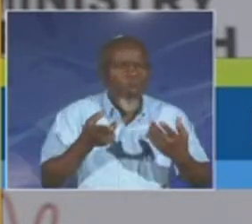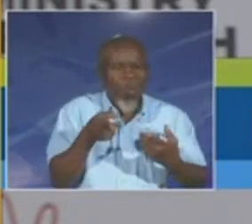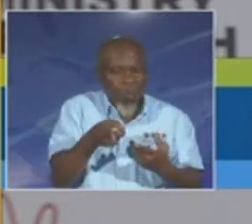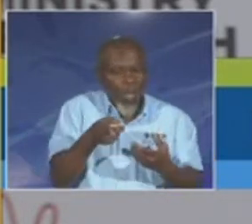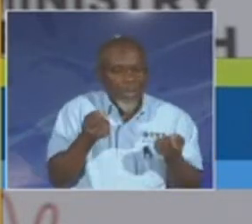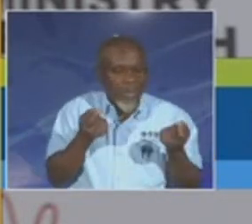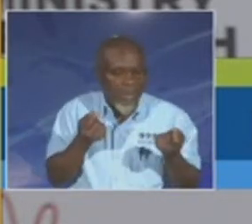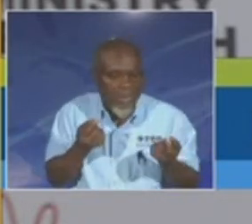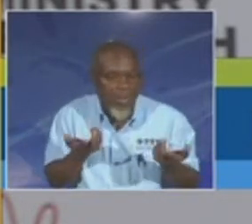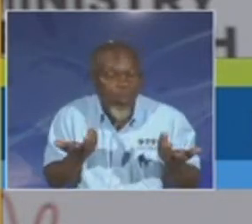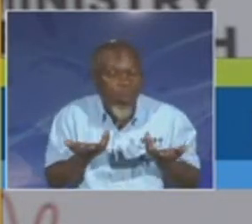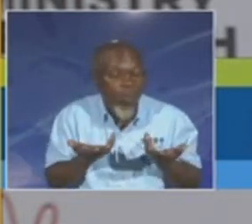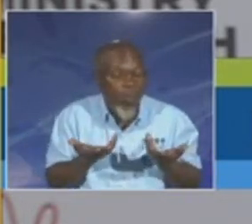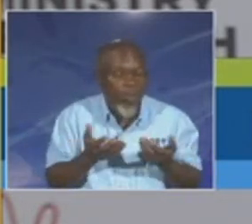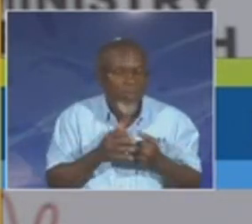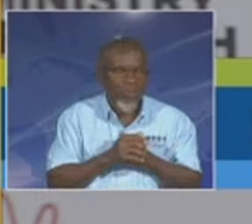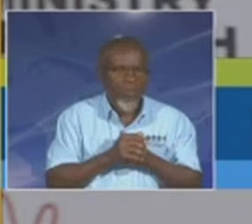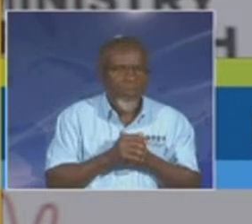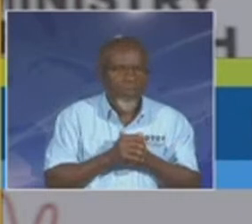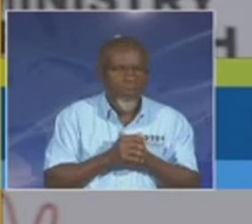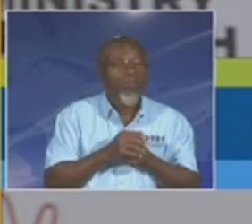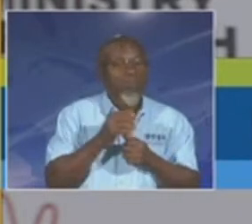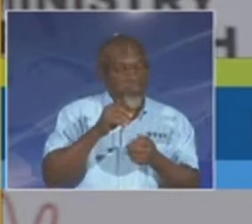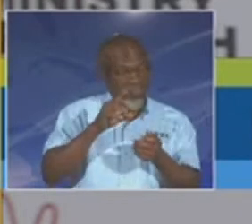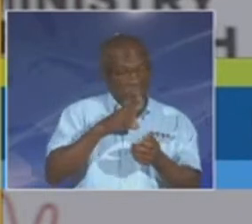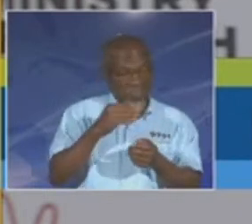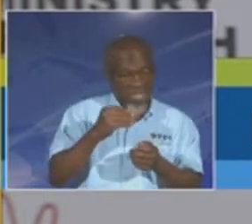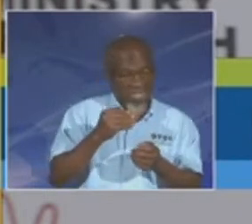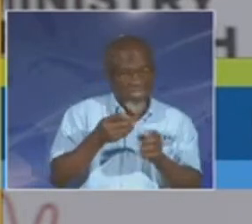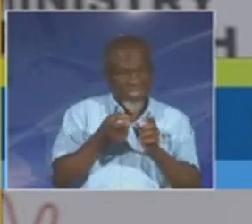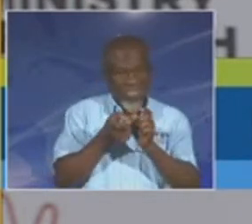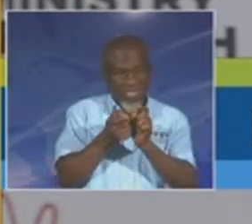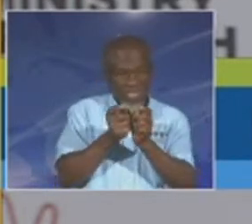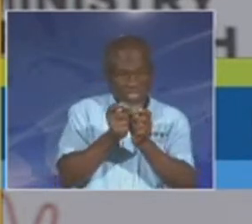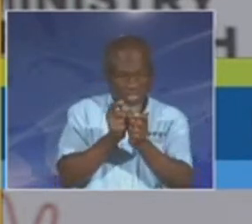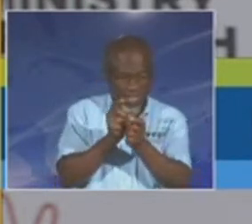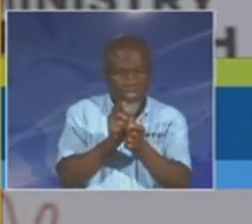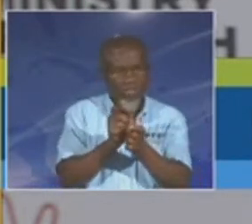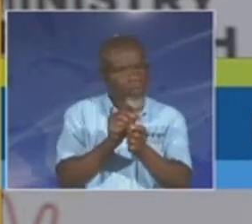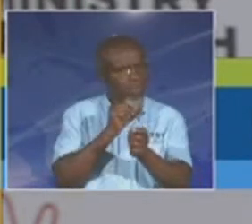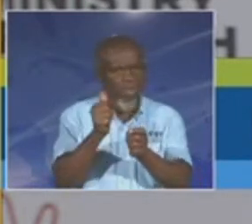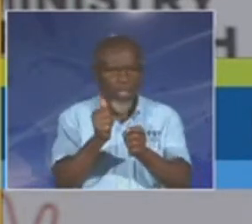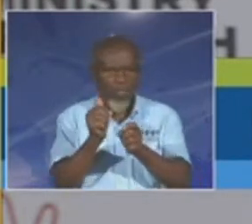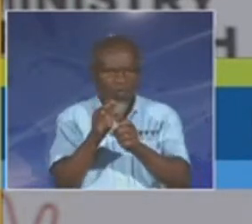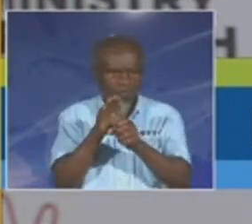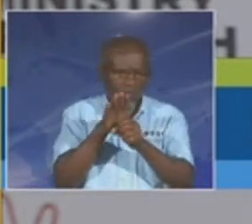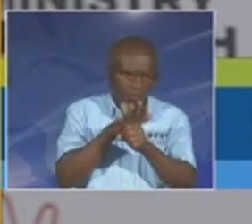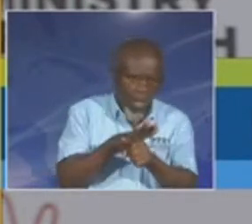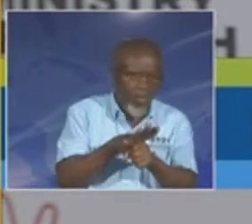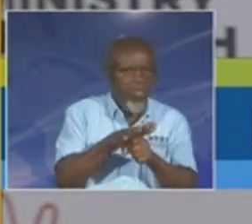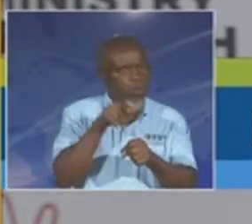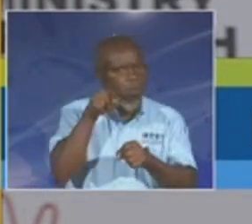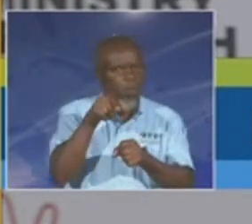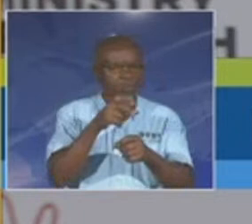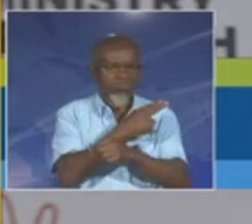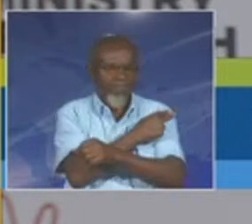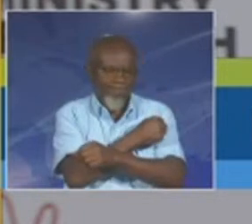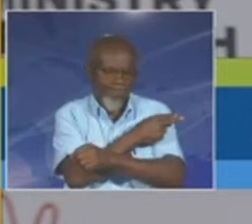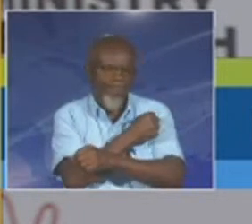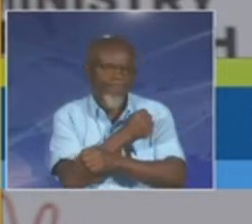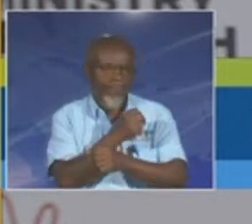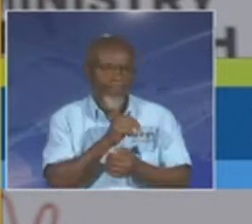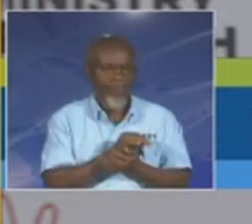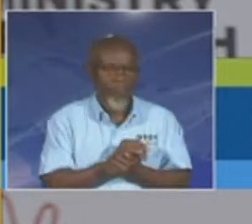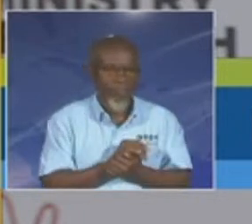where its changes don't necessarily overwhelm the healthcare system. But an endemic disease is still one that you have